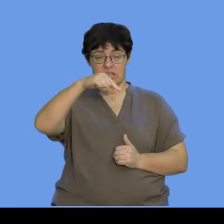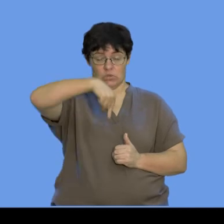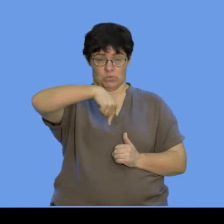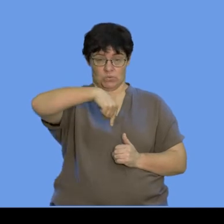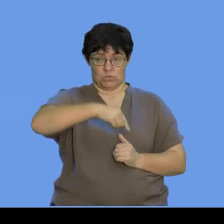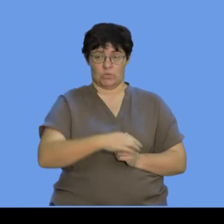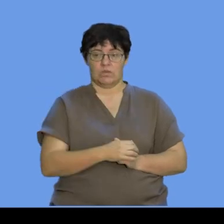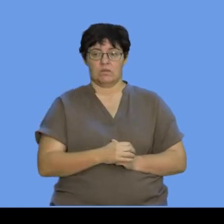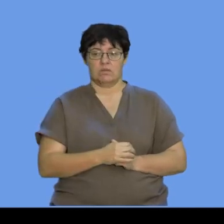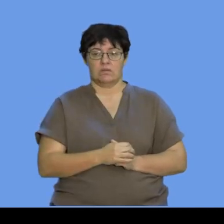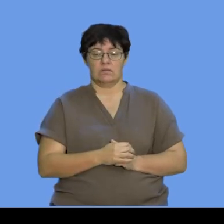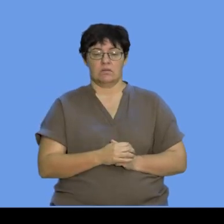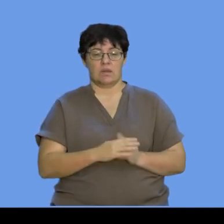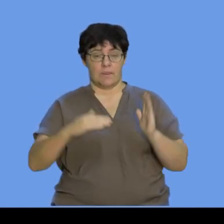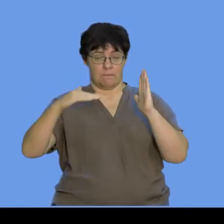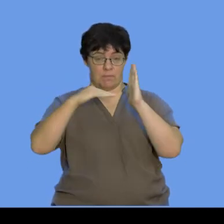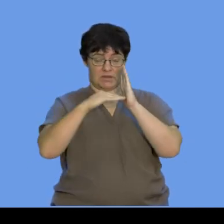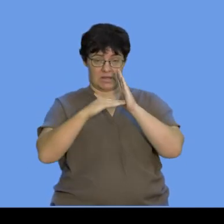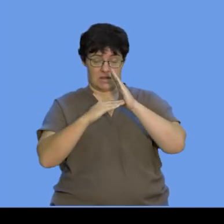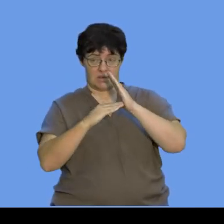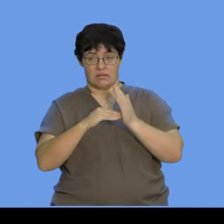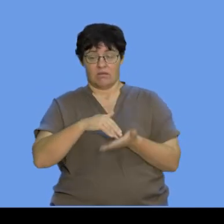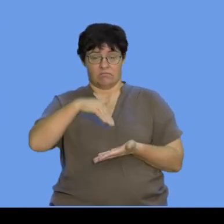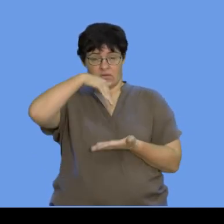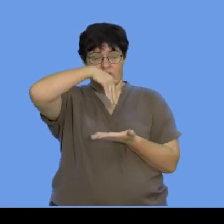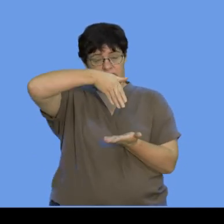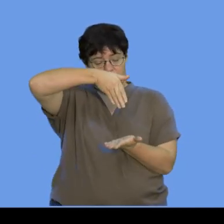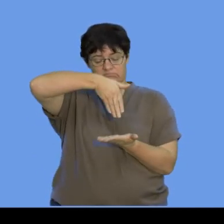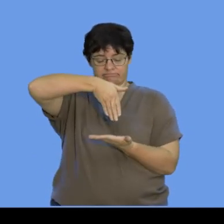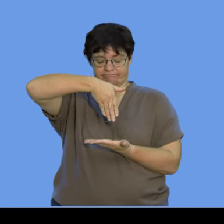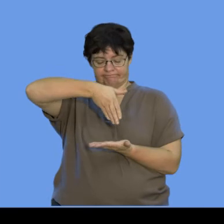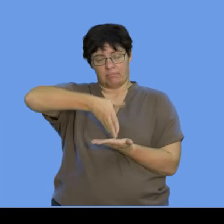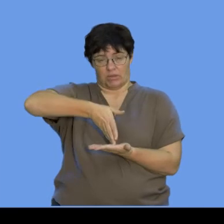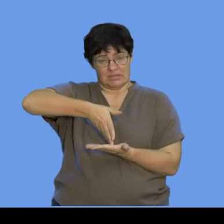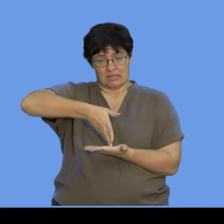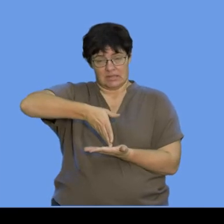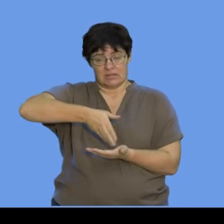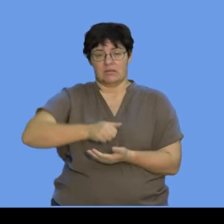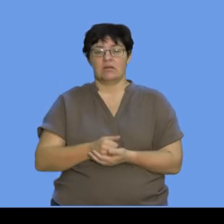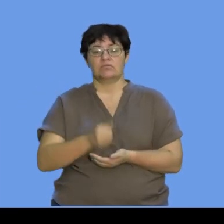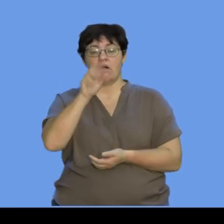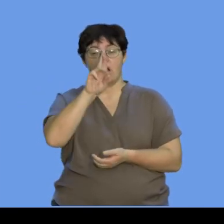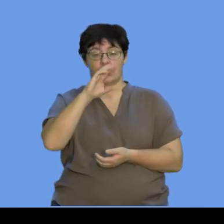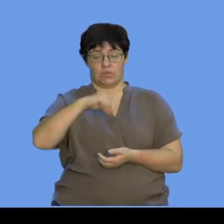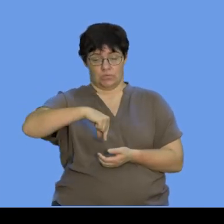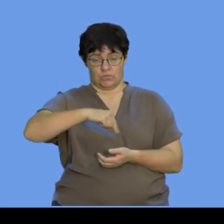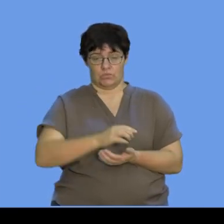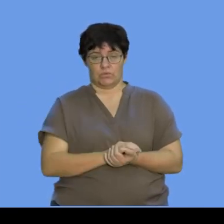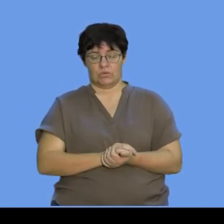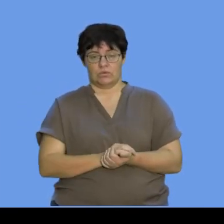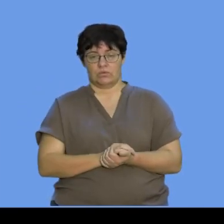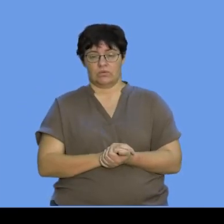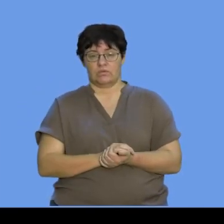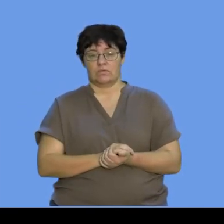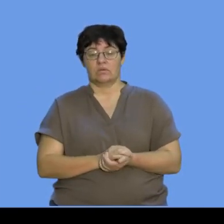VQ is perpendicular, right? That's the very first thing I'm going to say, to RQ. And